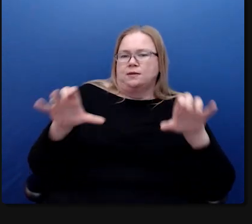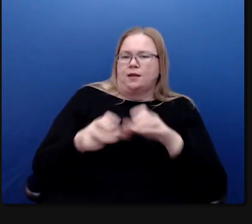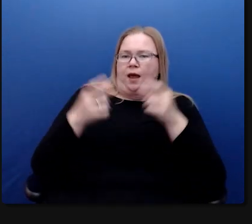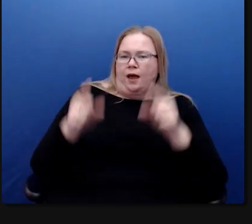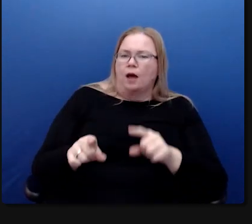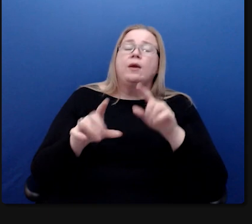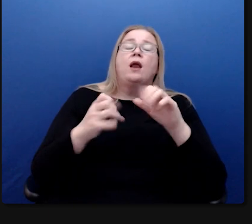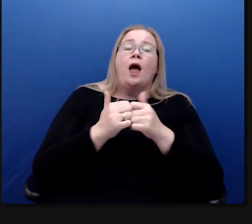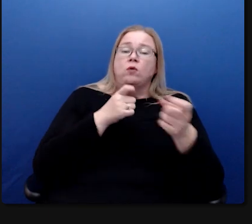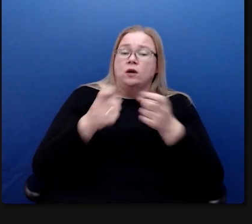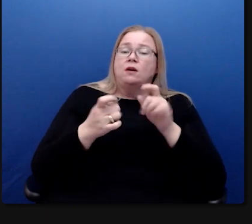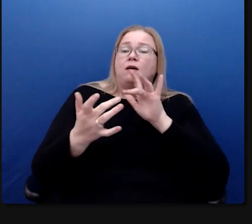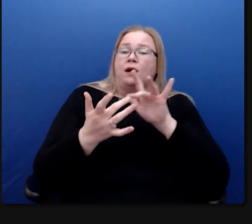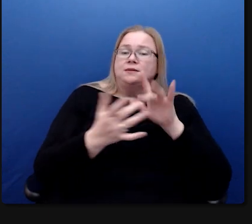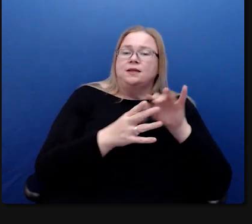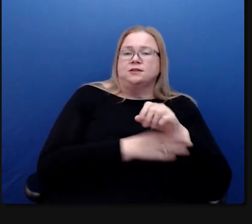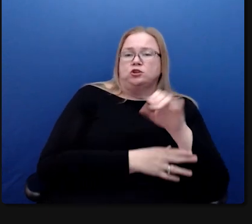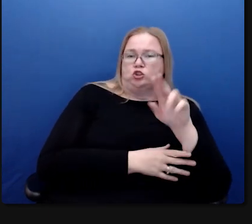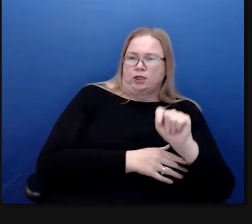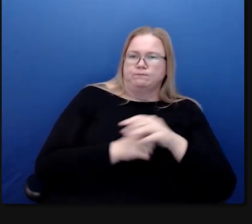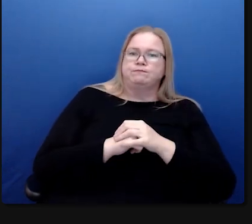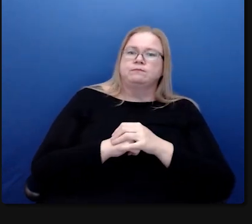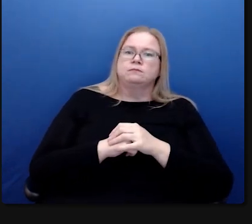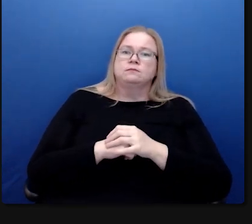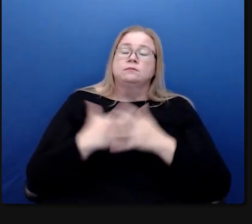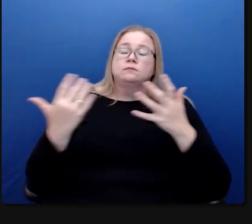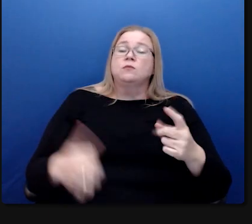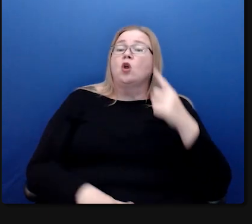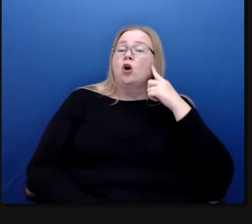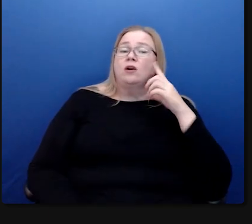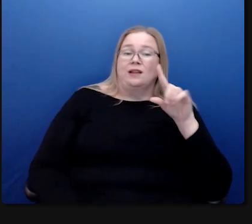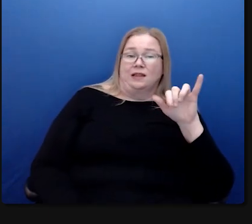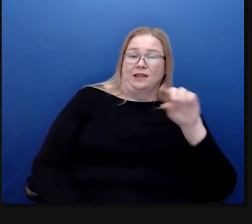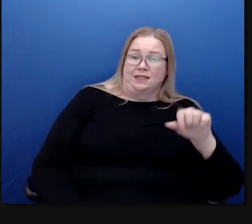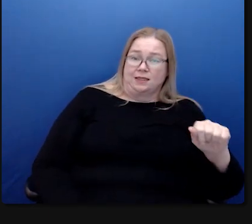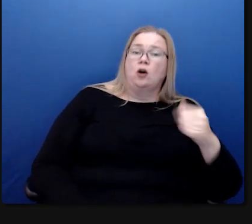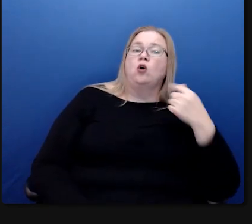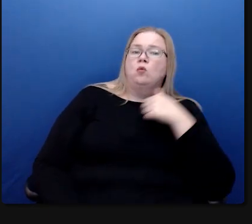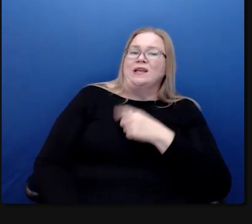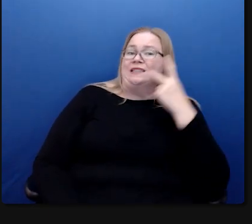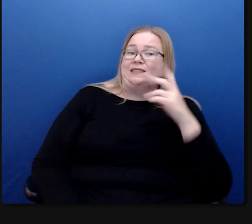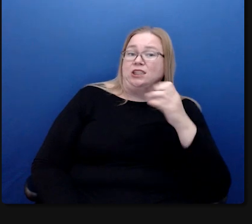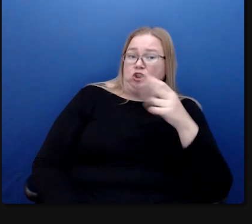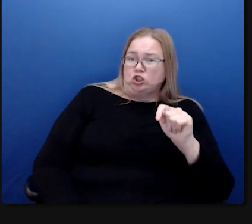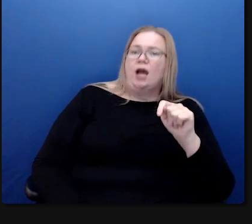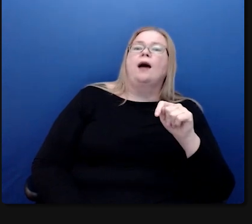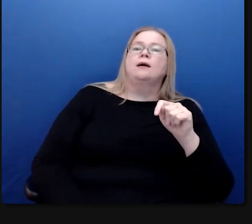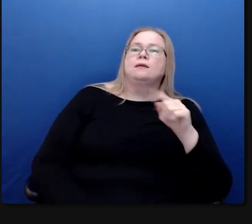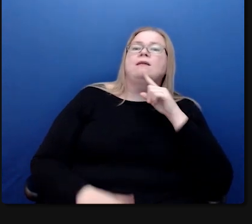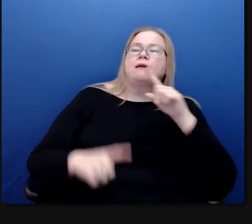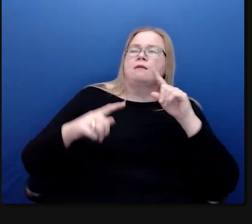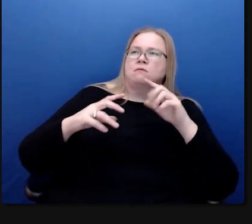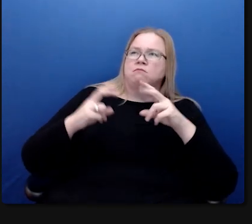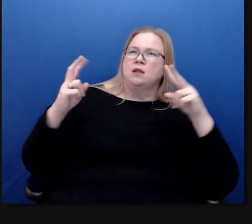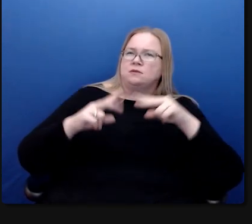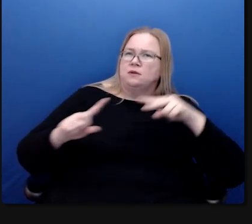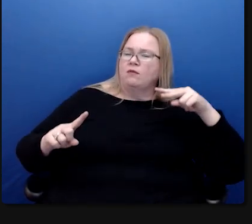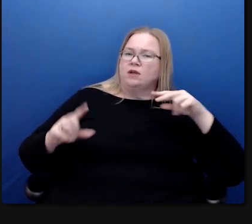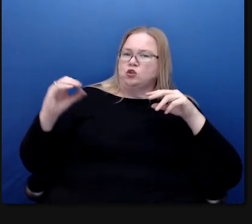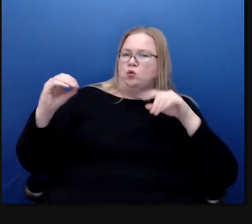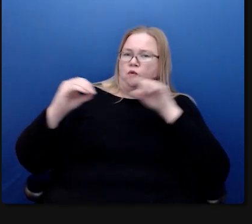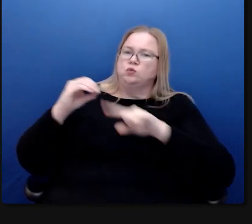on curating our dictionaries every day, adjusting classifications in real time to prevent threats to your community. Allow me to share with